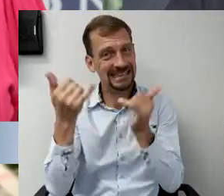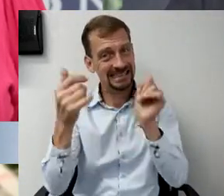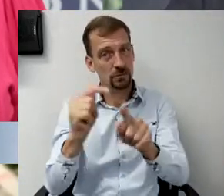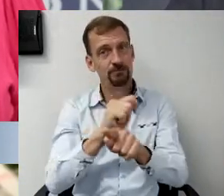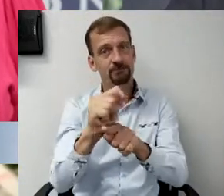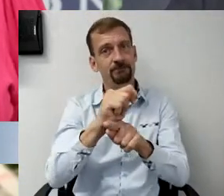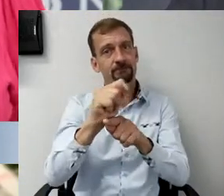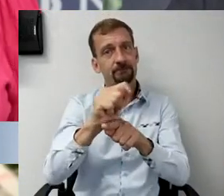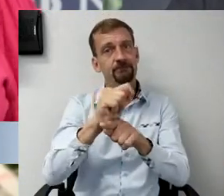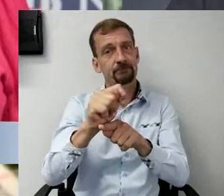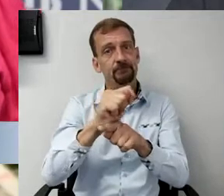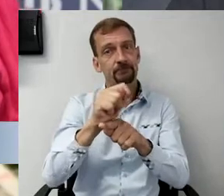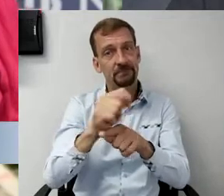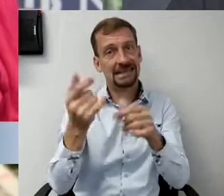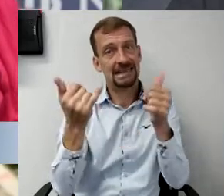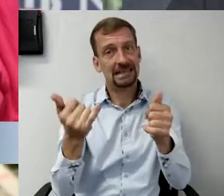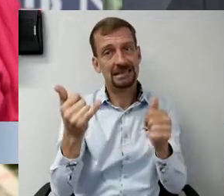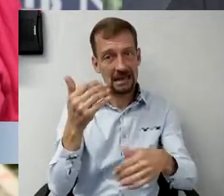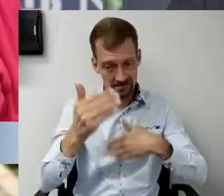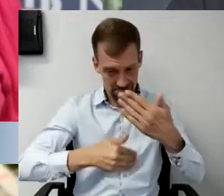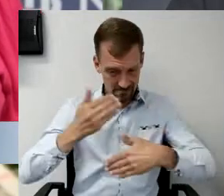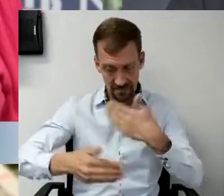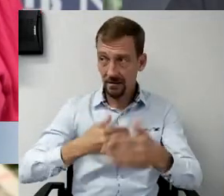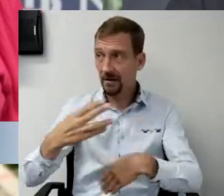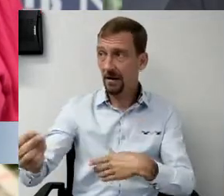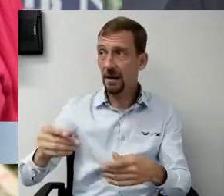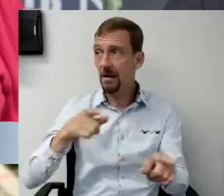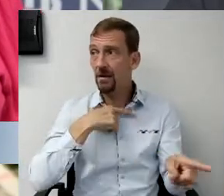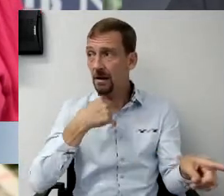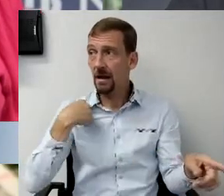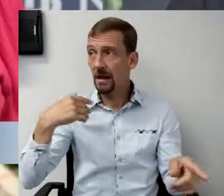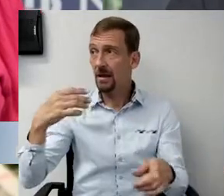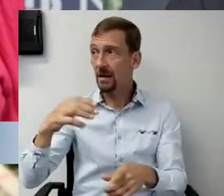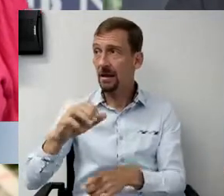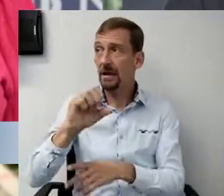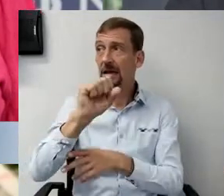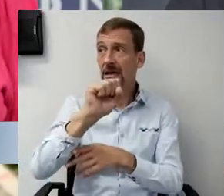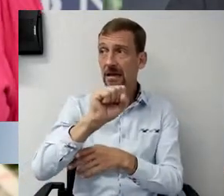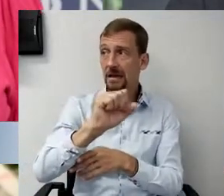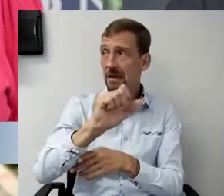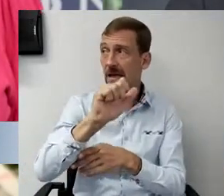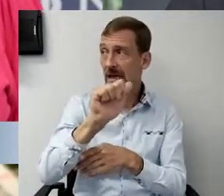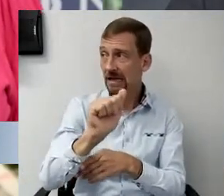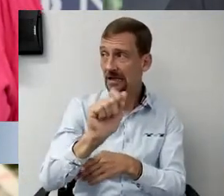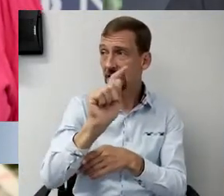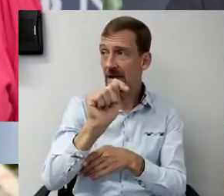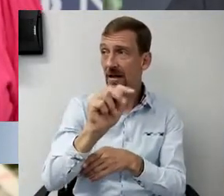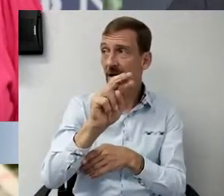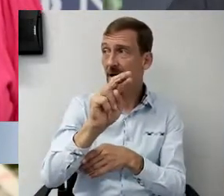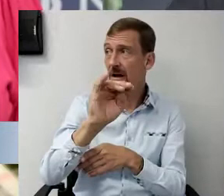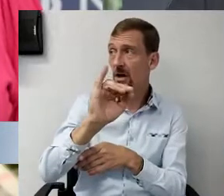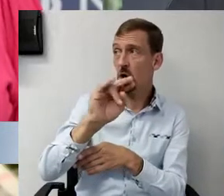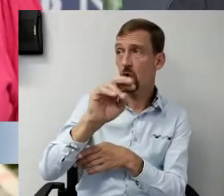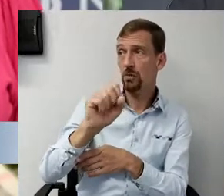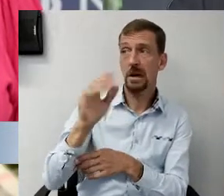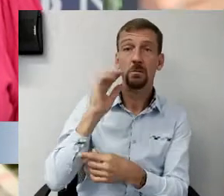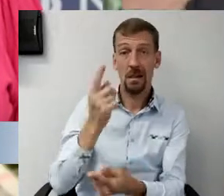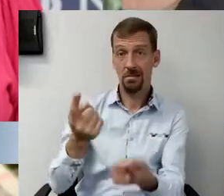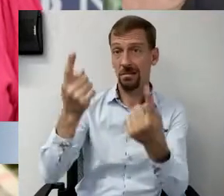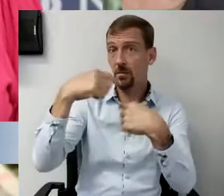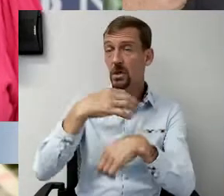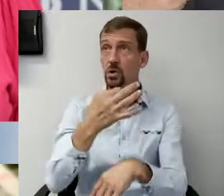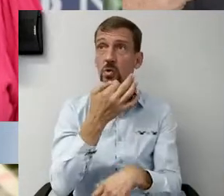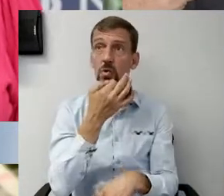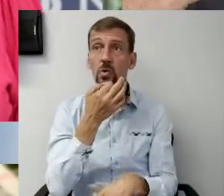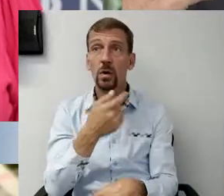the validation process. And we've done C-trains, right? We have some C-trains coming out? Yeah. In fact,